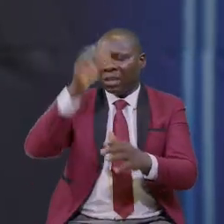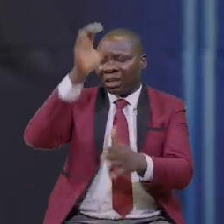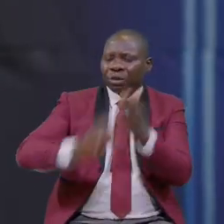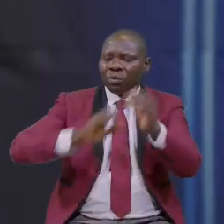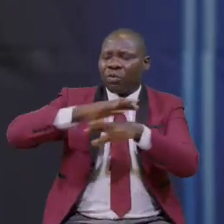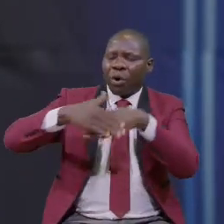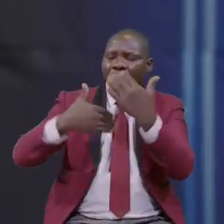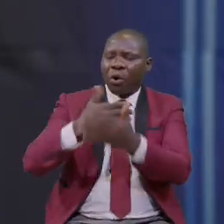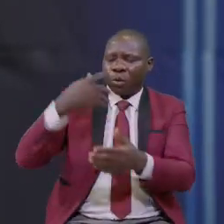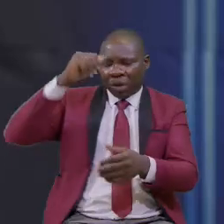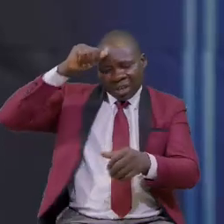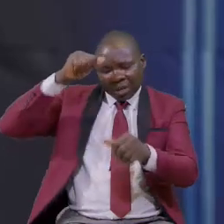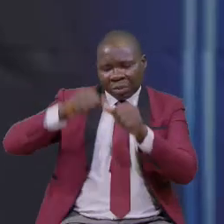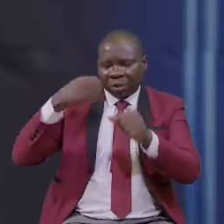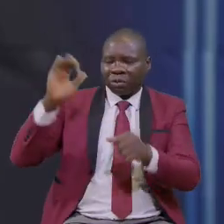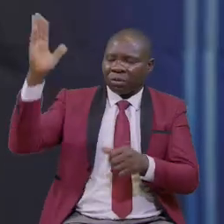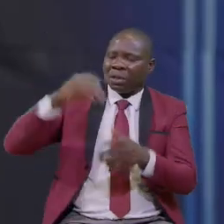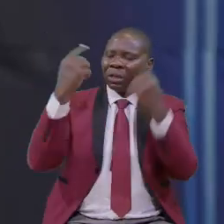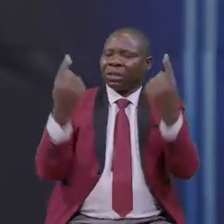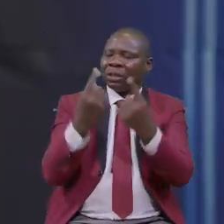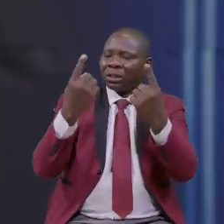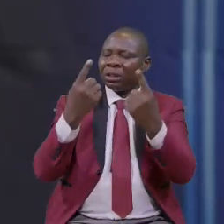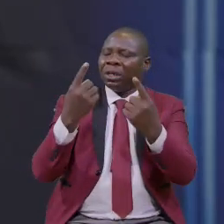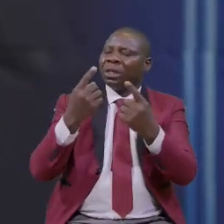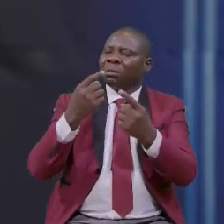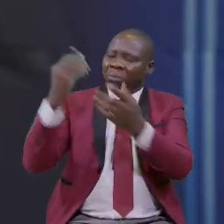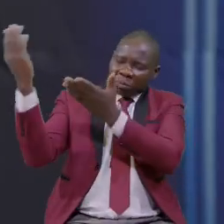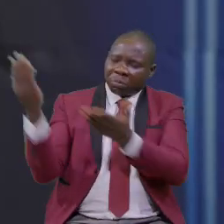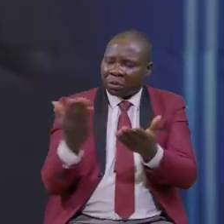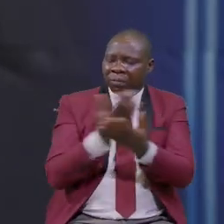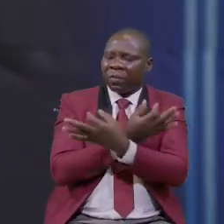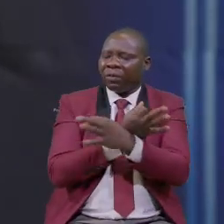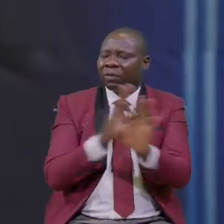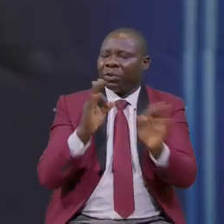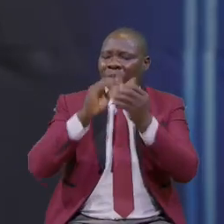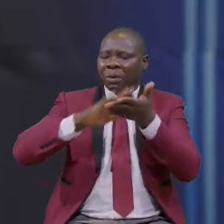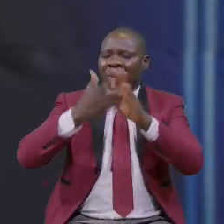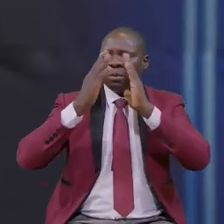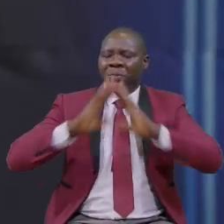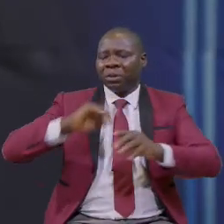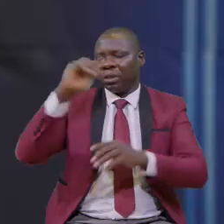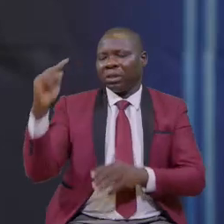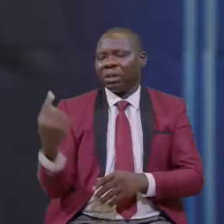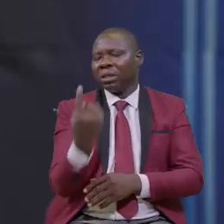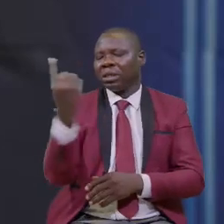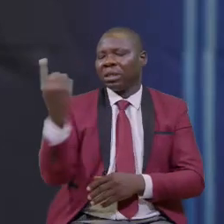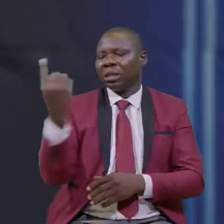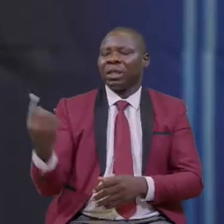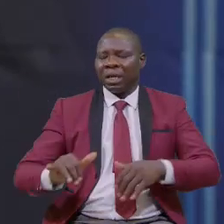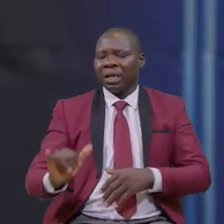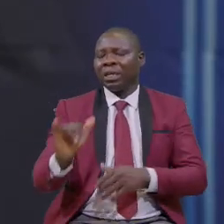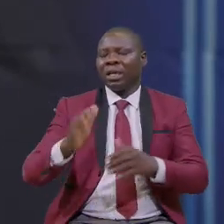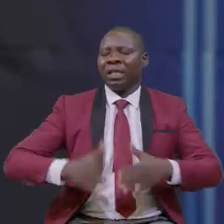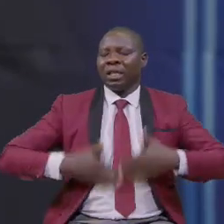sin. Bring freedom, peace, eternal life unto them. Confirm it, O